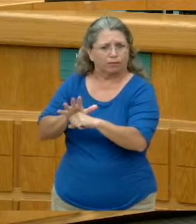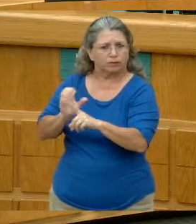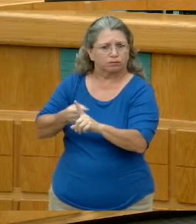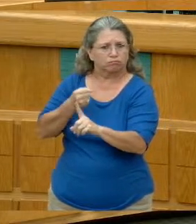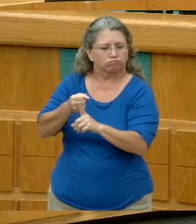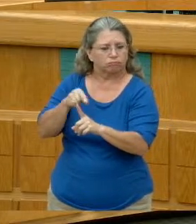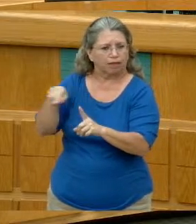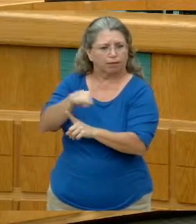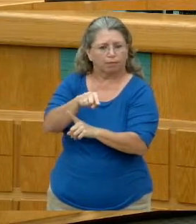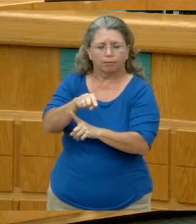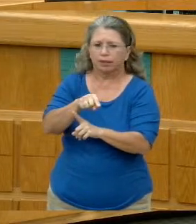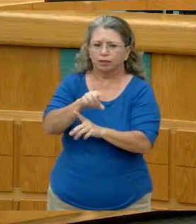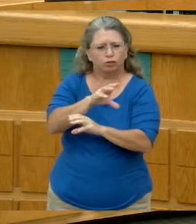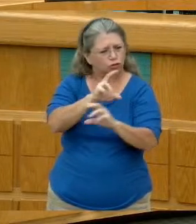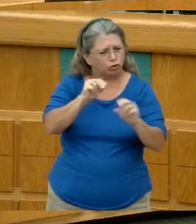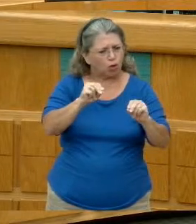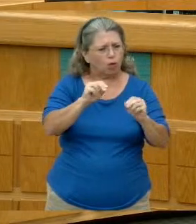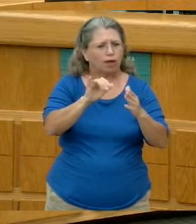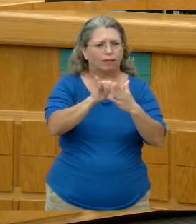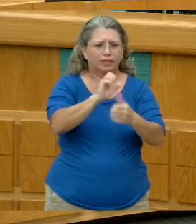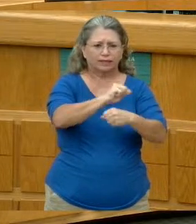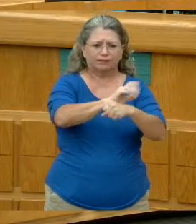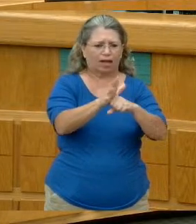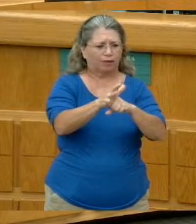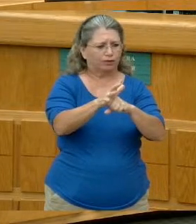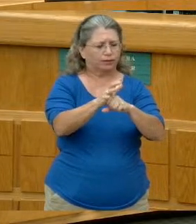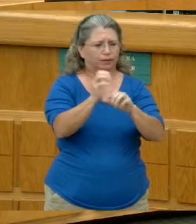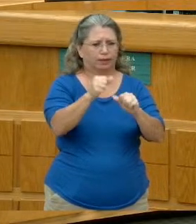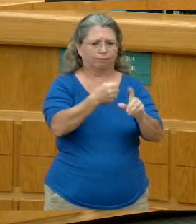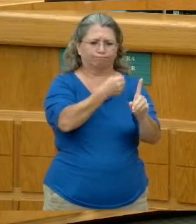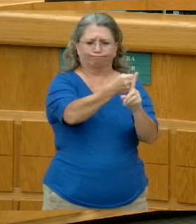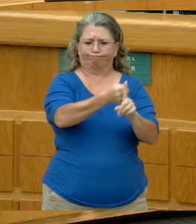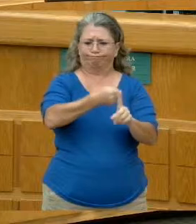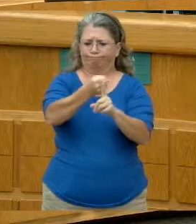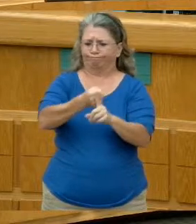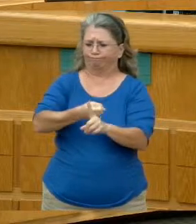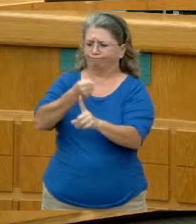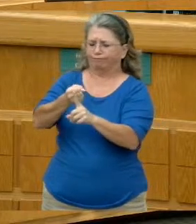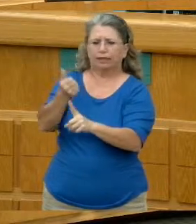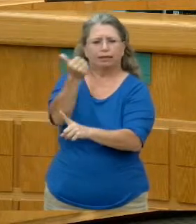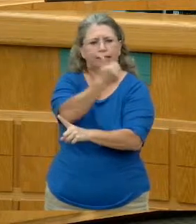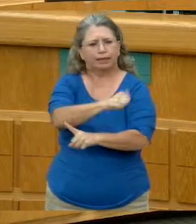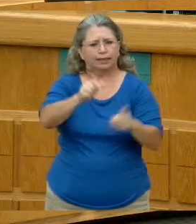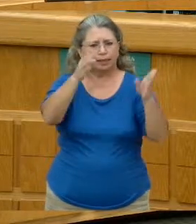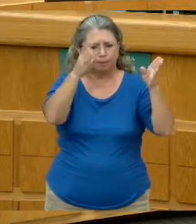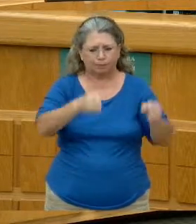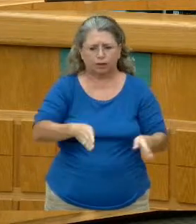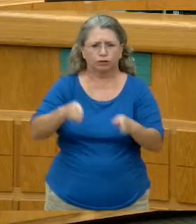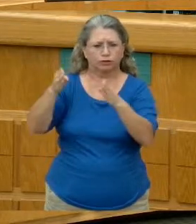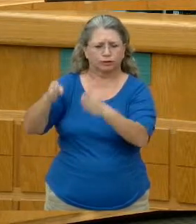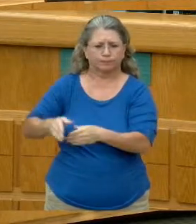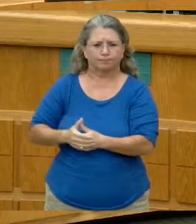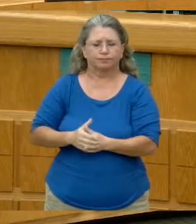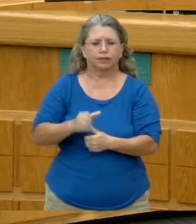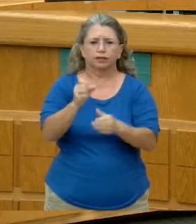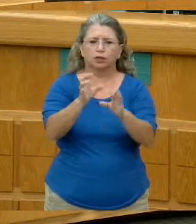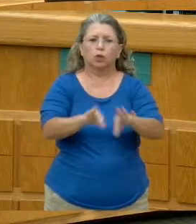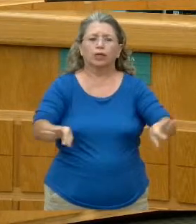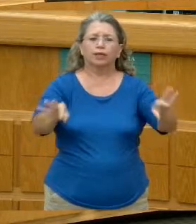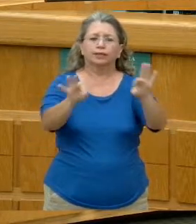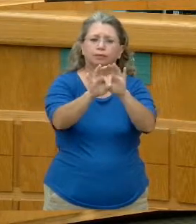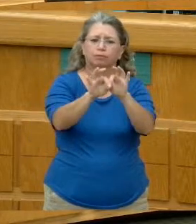And no one is immune. So I think it's very important to repeat that the first